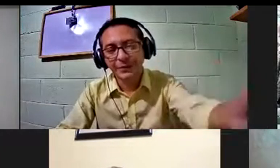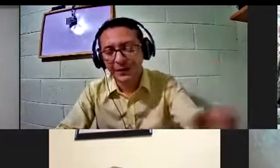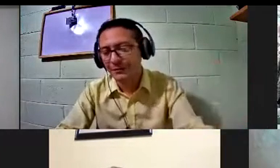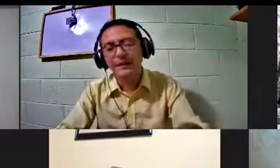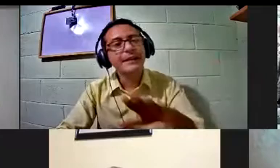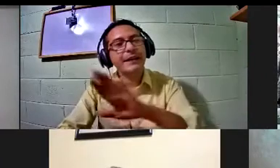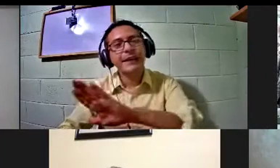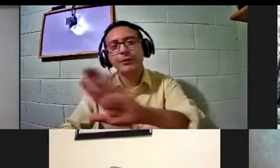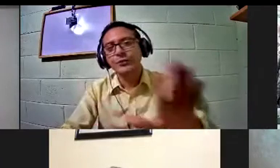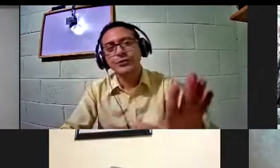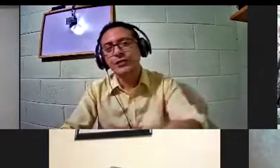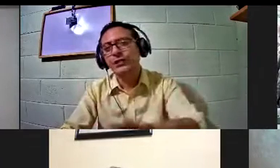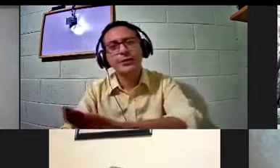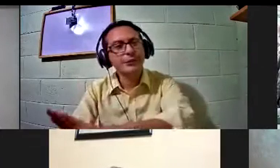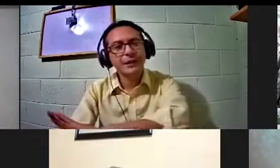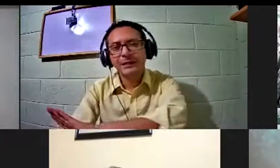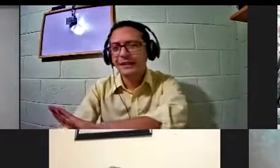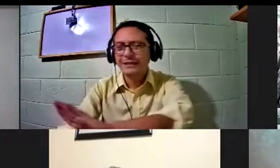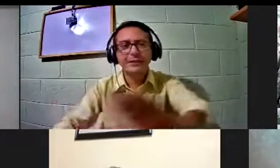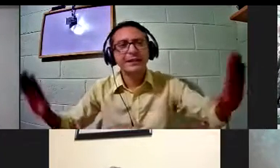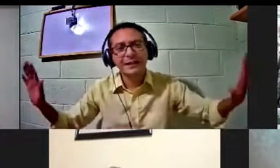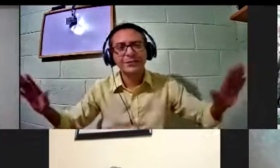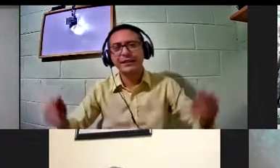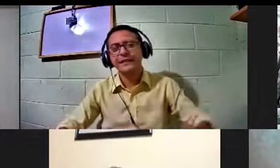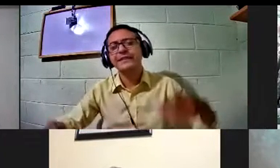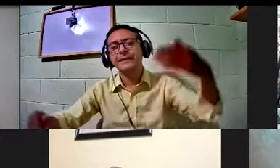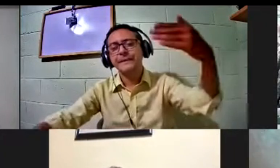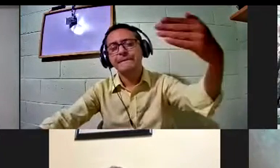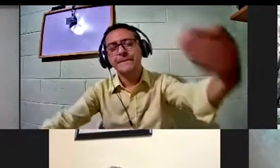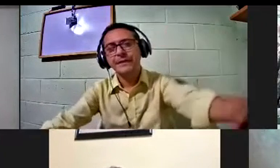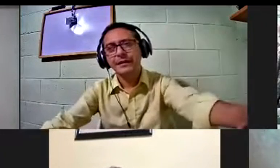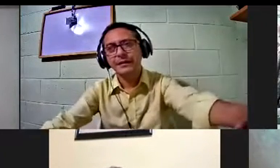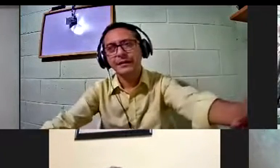a future arrangement. Hagan como los niños chiquitos. Ellos solamente aceptan el hecho de que es